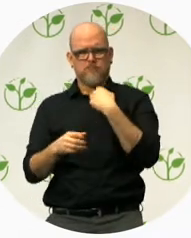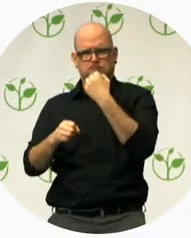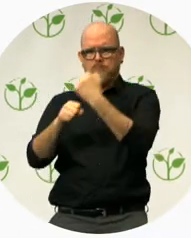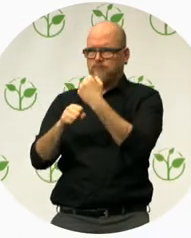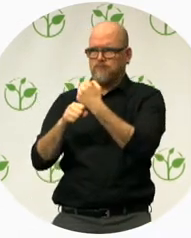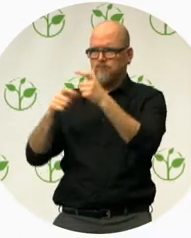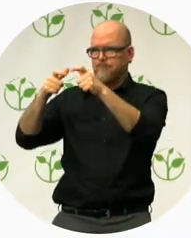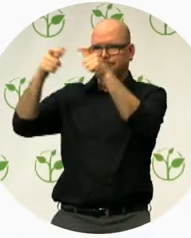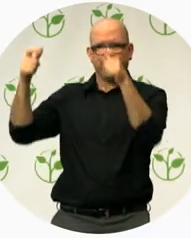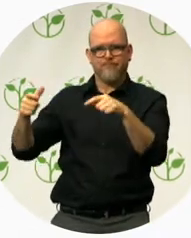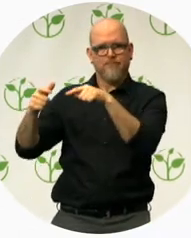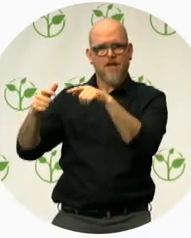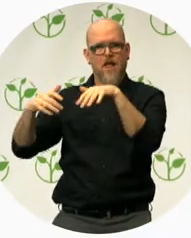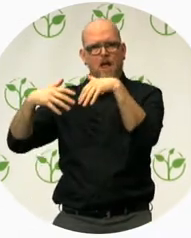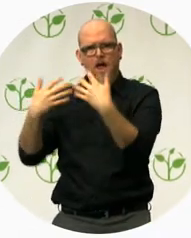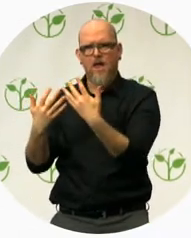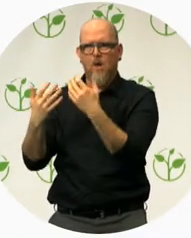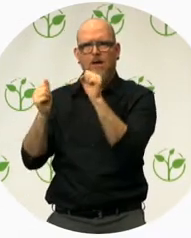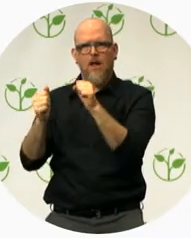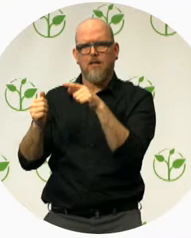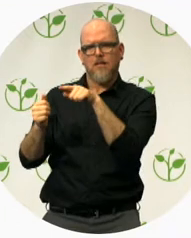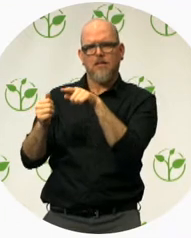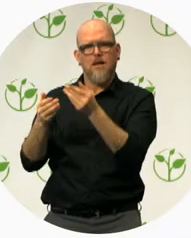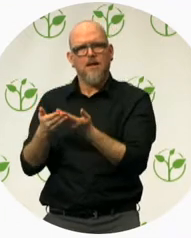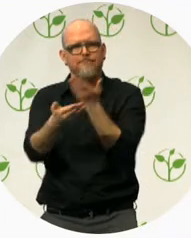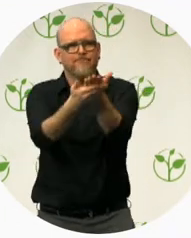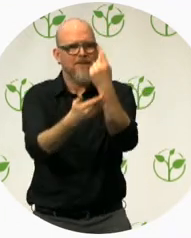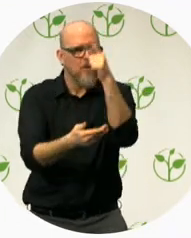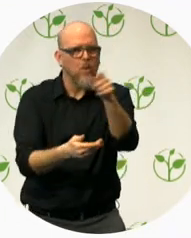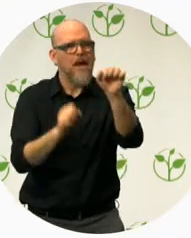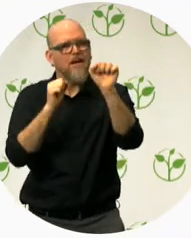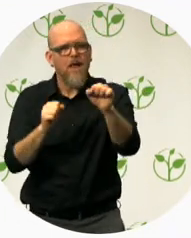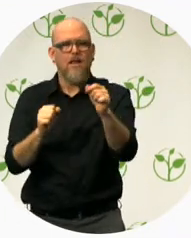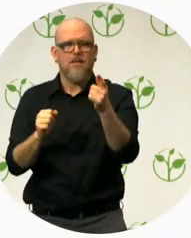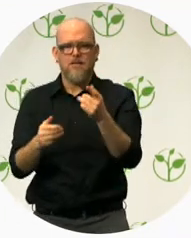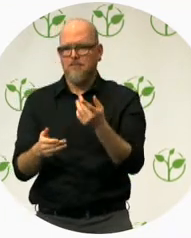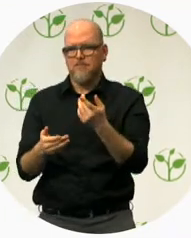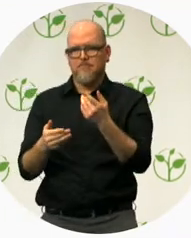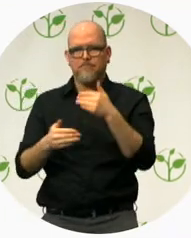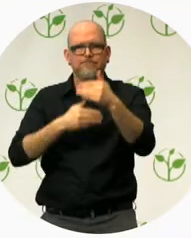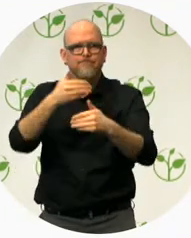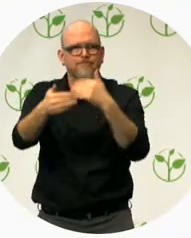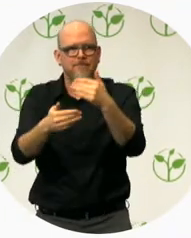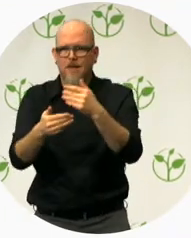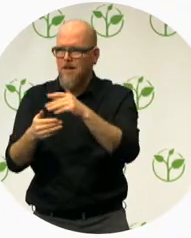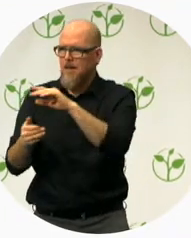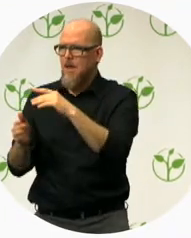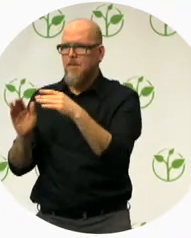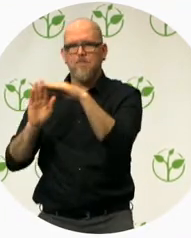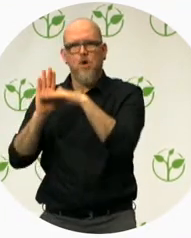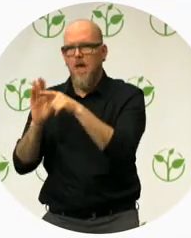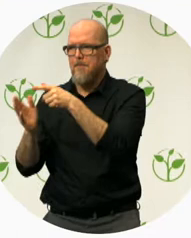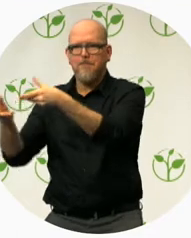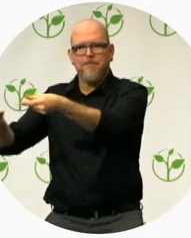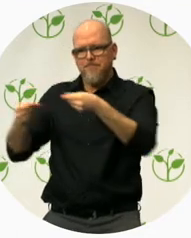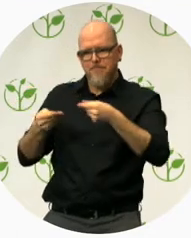behavior in planning for the future. So one of my first things, picking up on Daniela's point earlier, why is the gap still